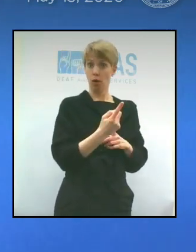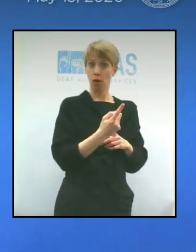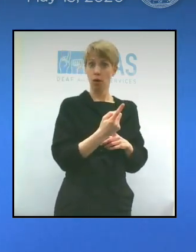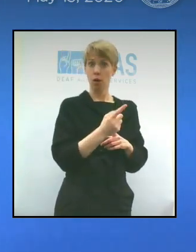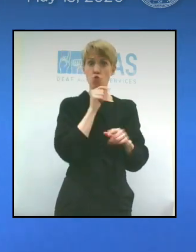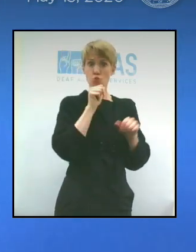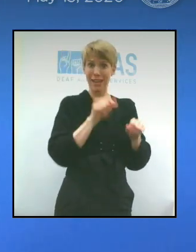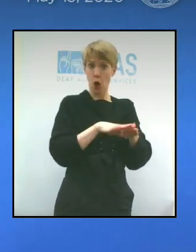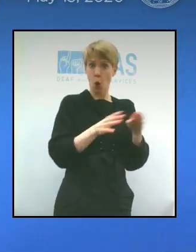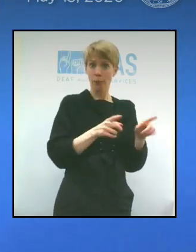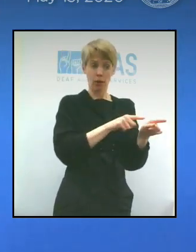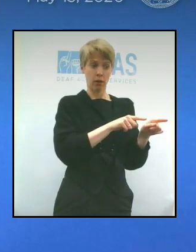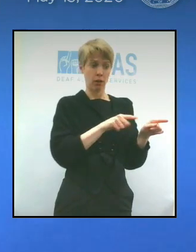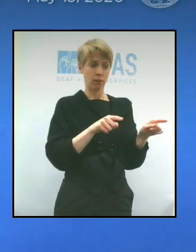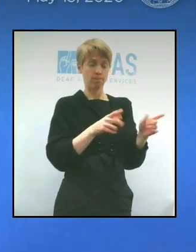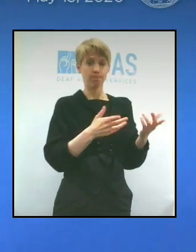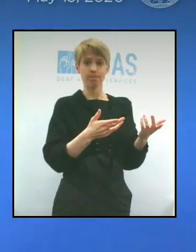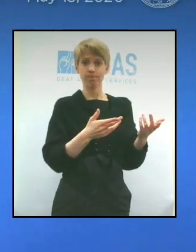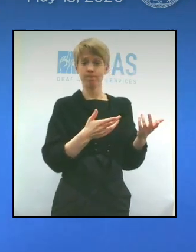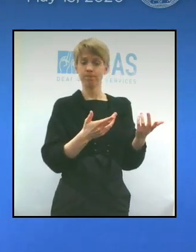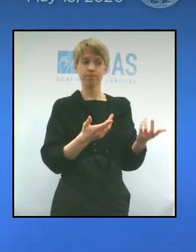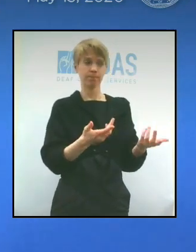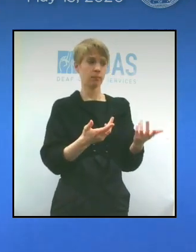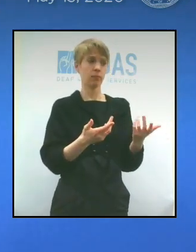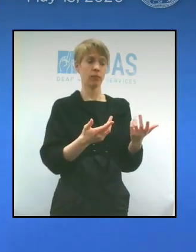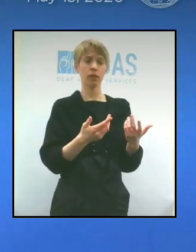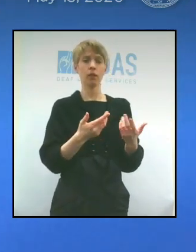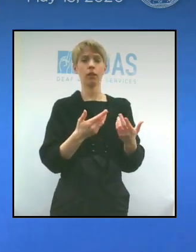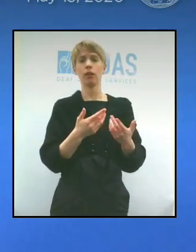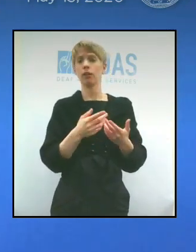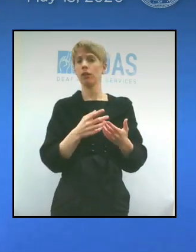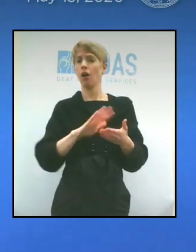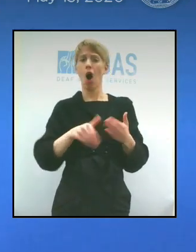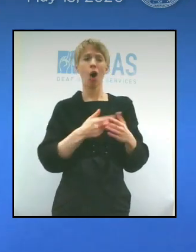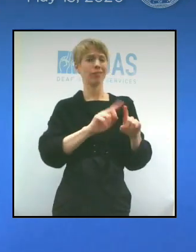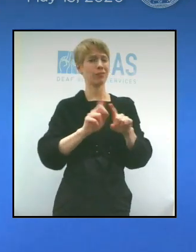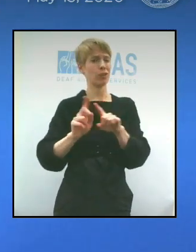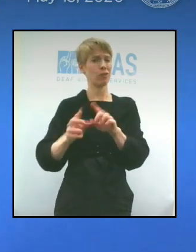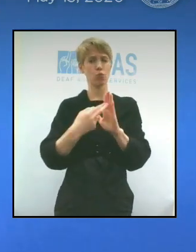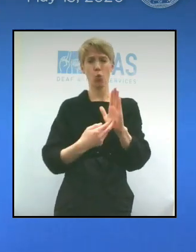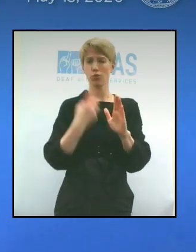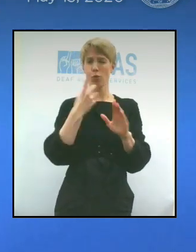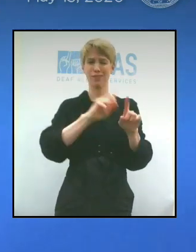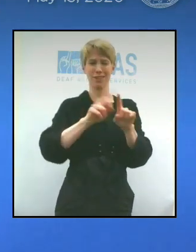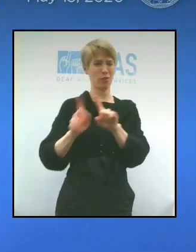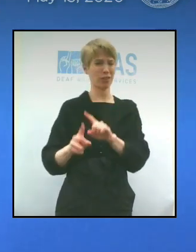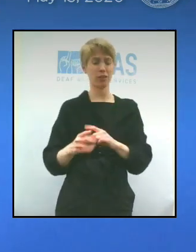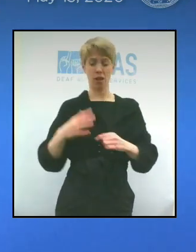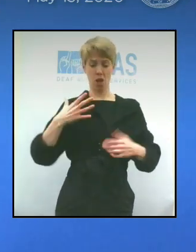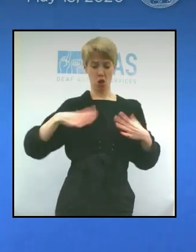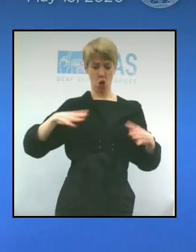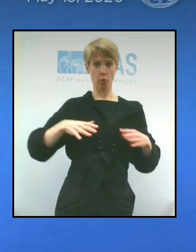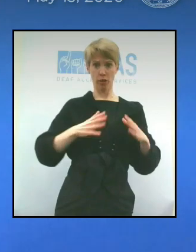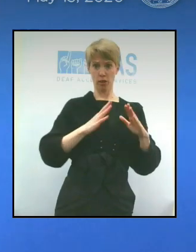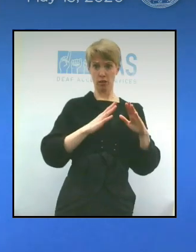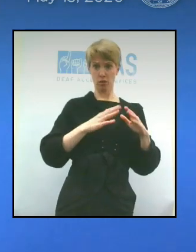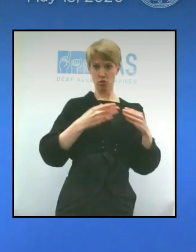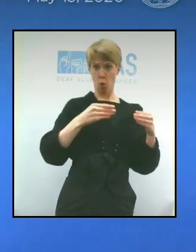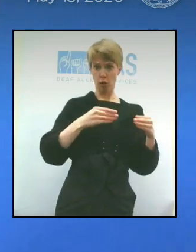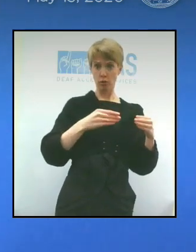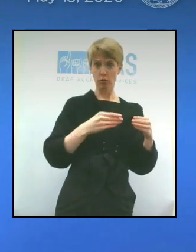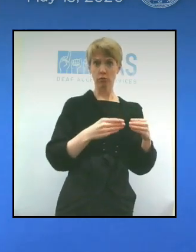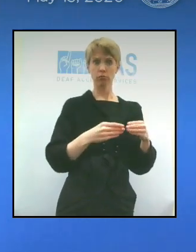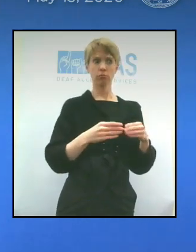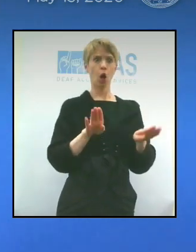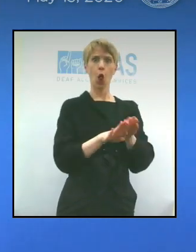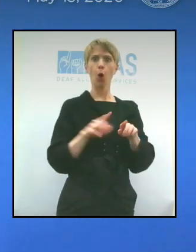we know have not been opening, just like jewelry stores, shoe stores, clothing stores. Most clothing stores have not been open. They've all been closed. So now they have the opportunity